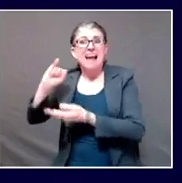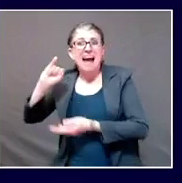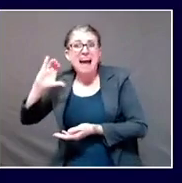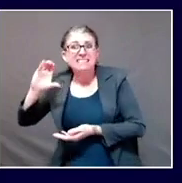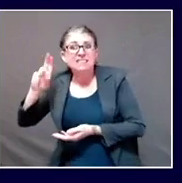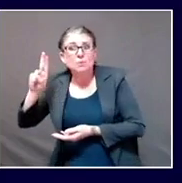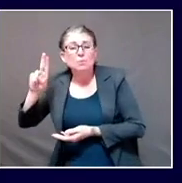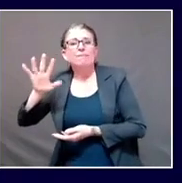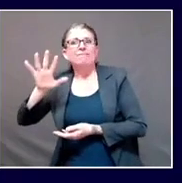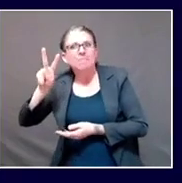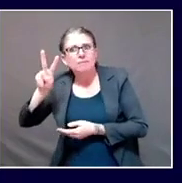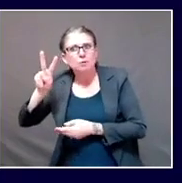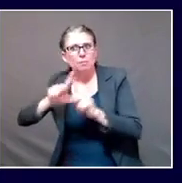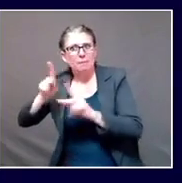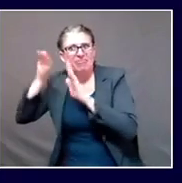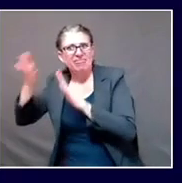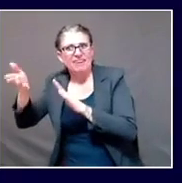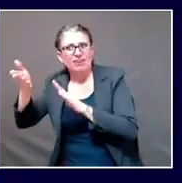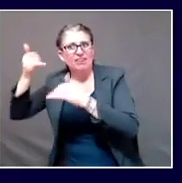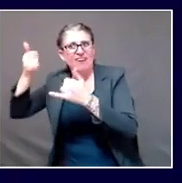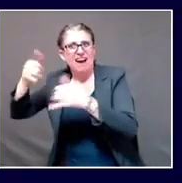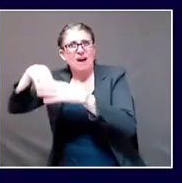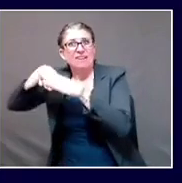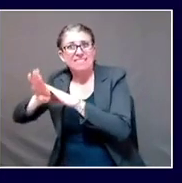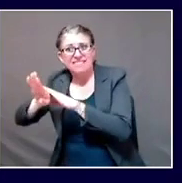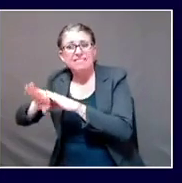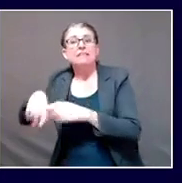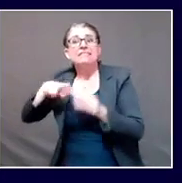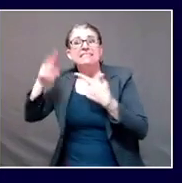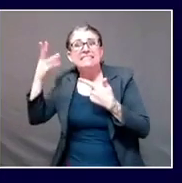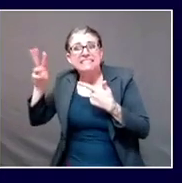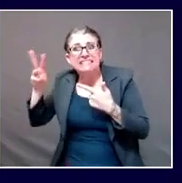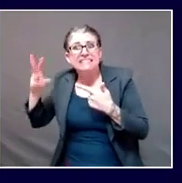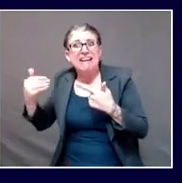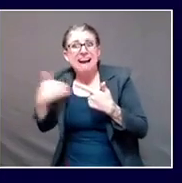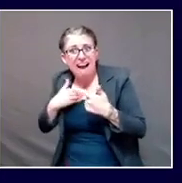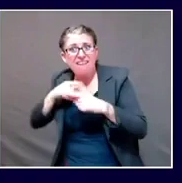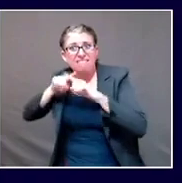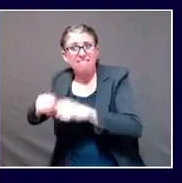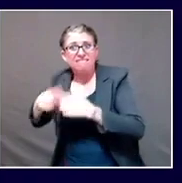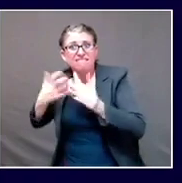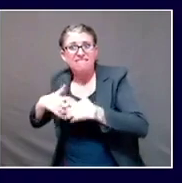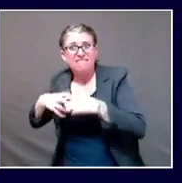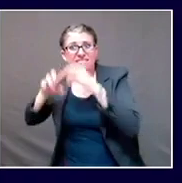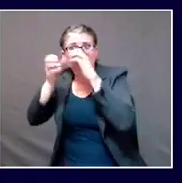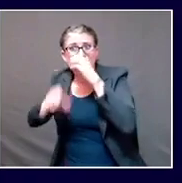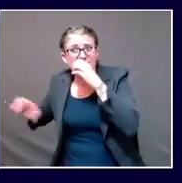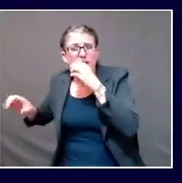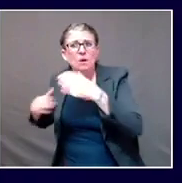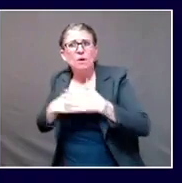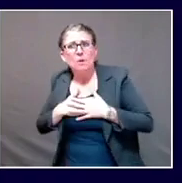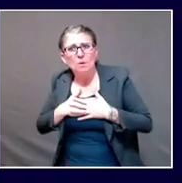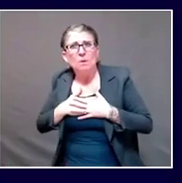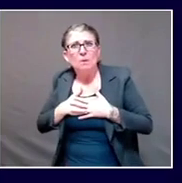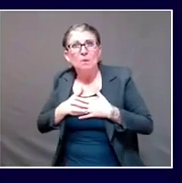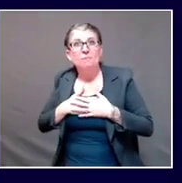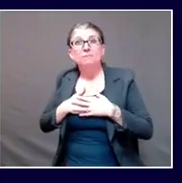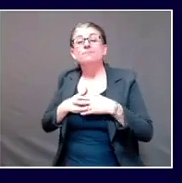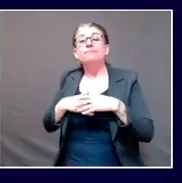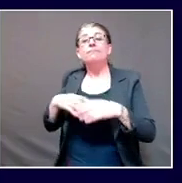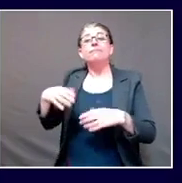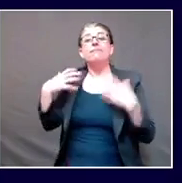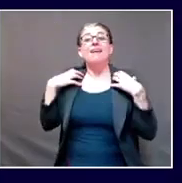whom are on a ventilator. Among our cases, 1,882 are healthcare. 1